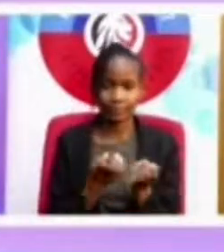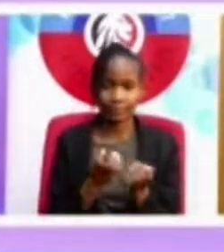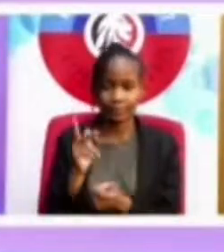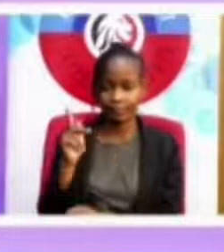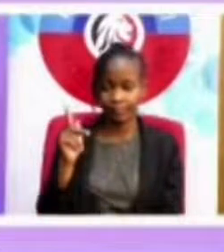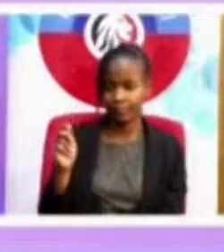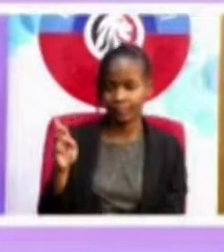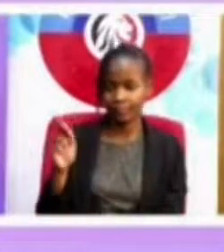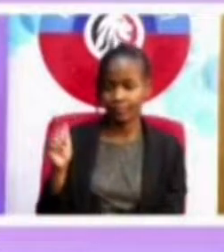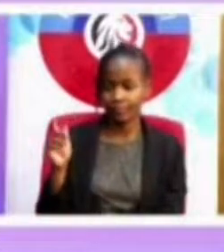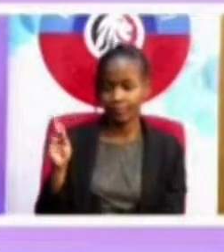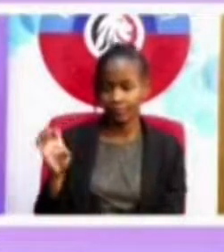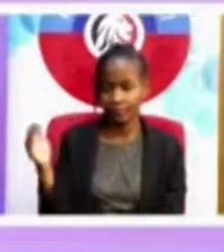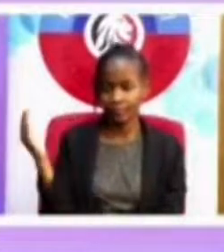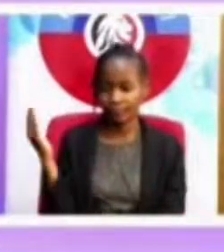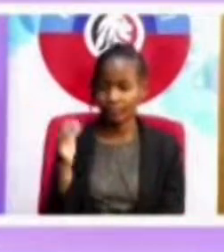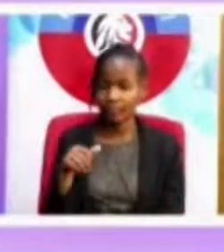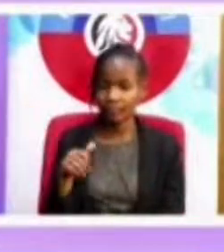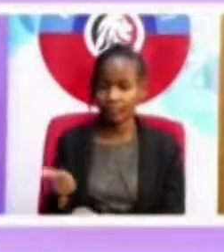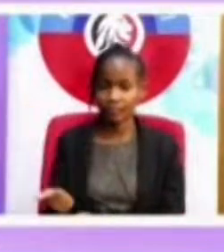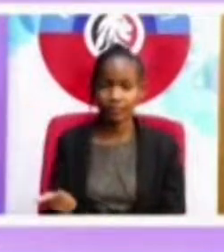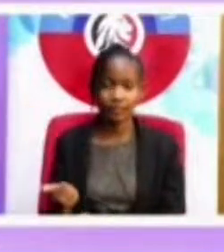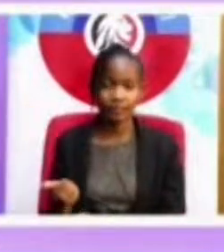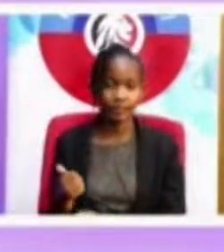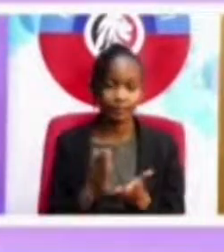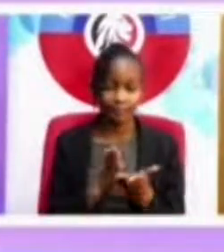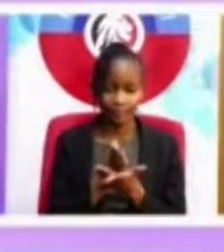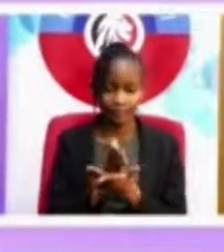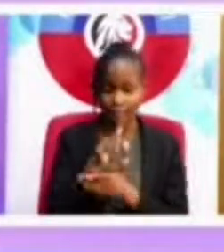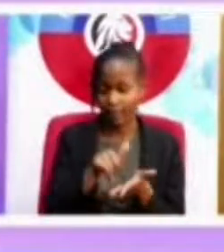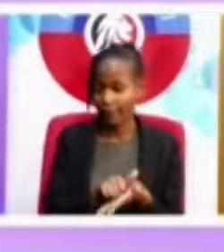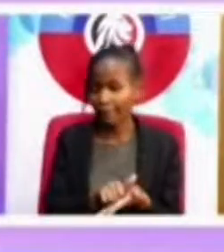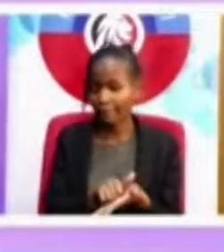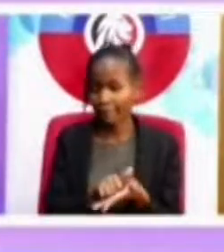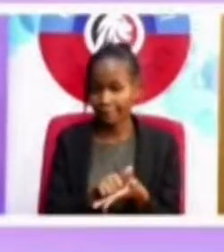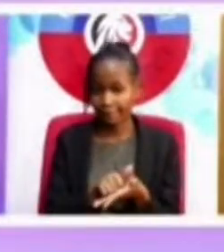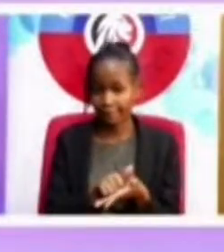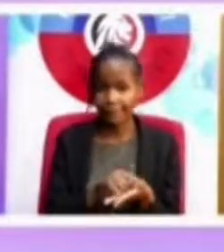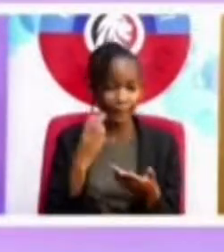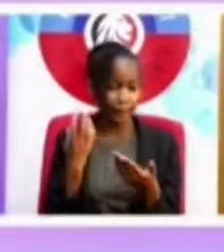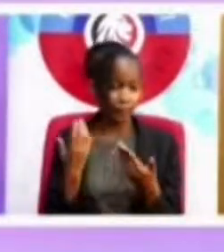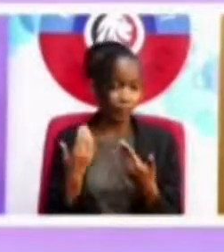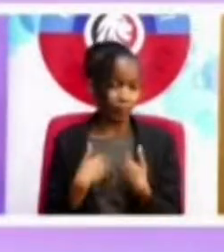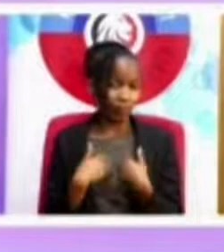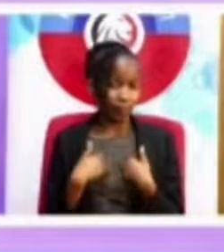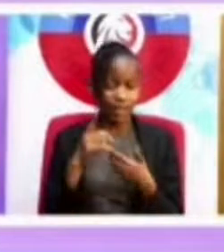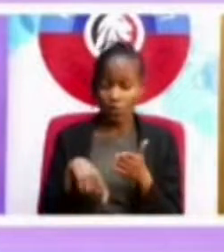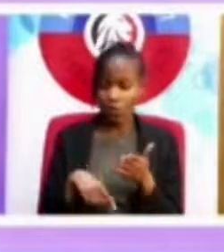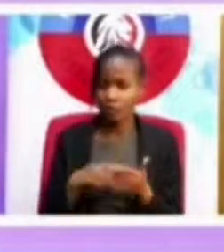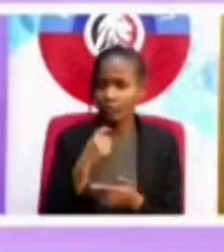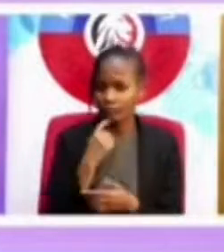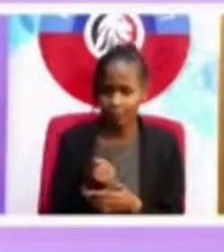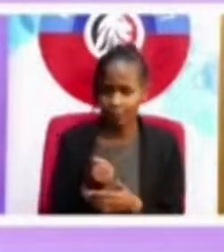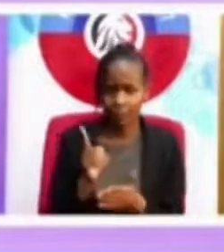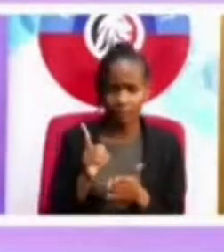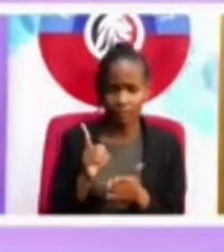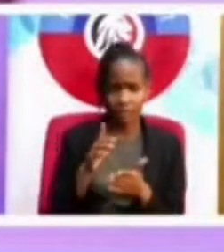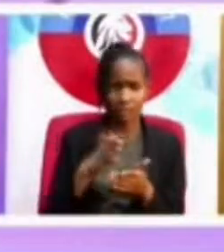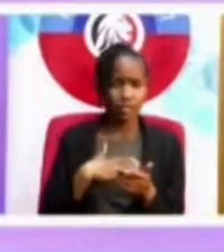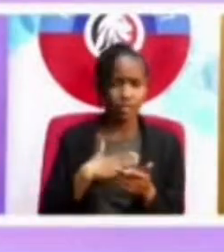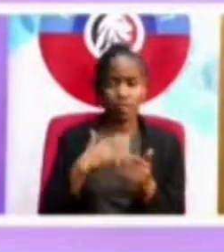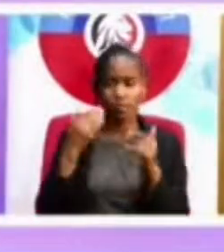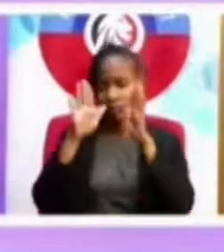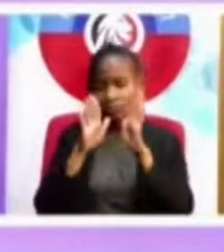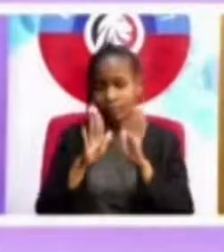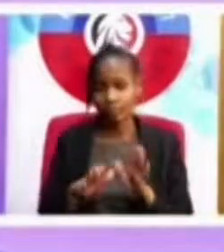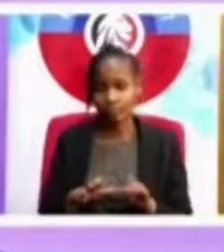trade facilitation, of course, is ensuring that we have what we have classified our importers into those